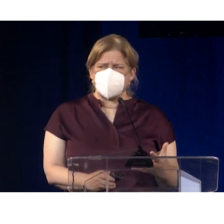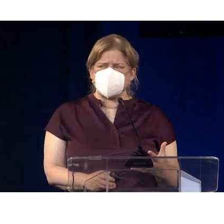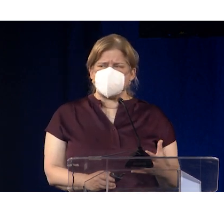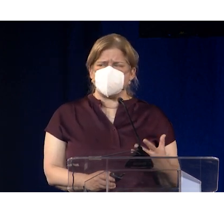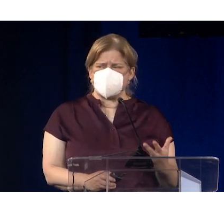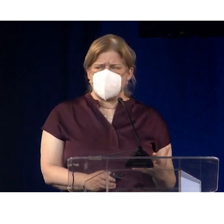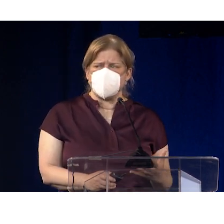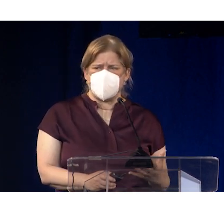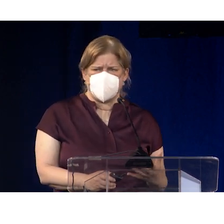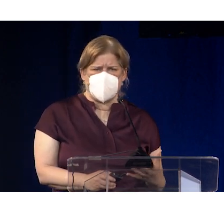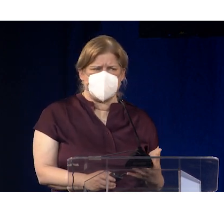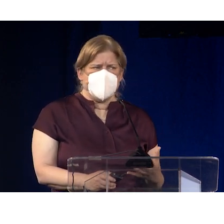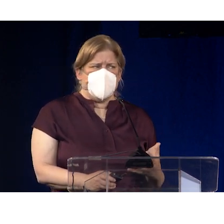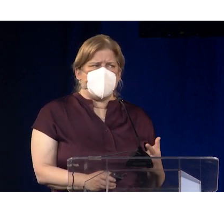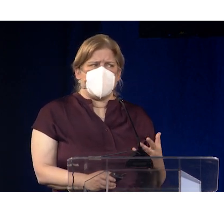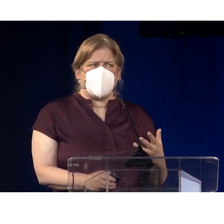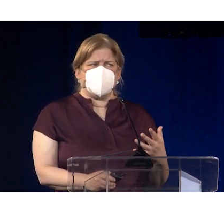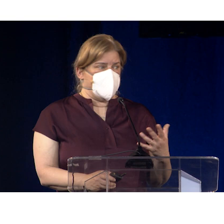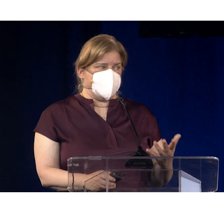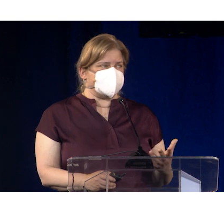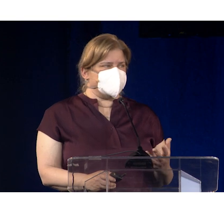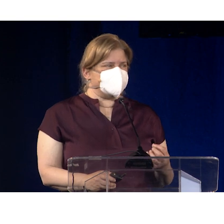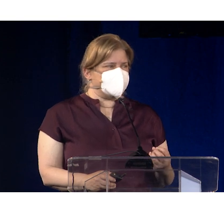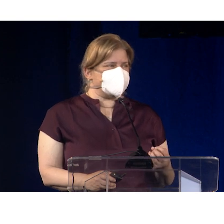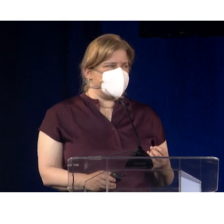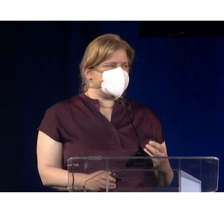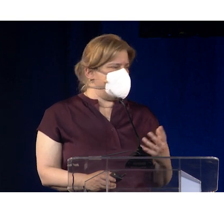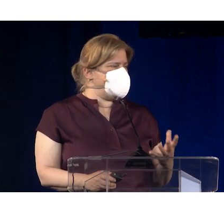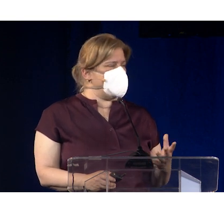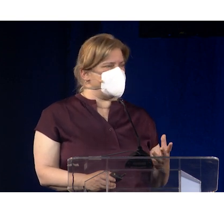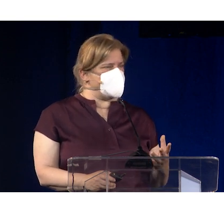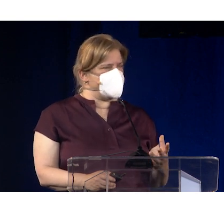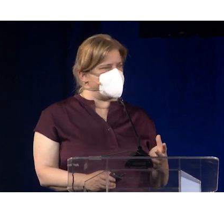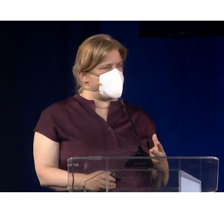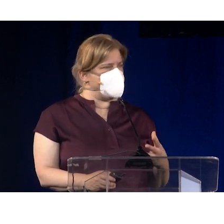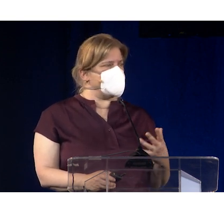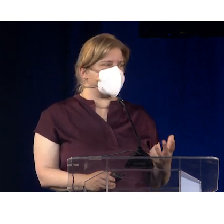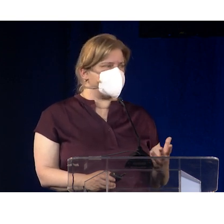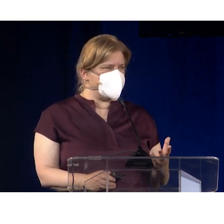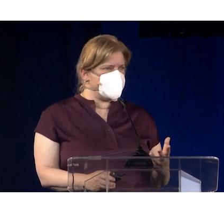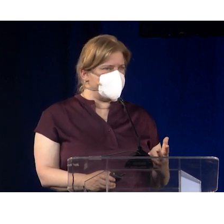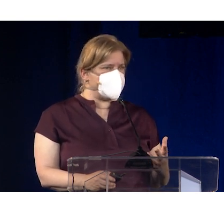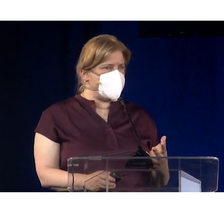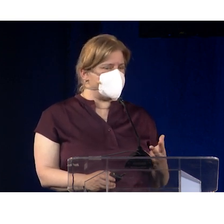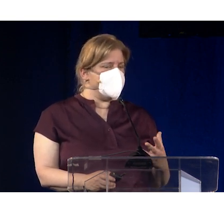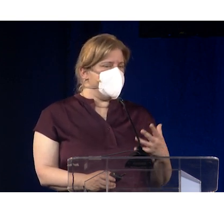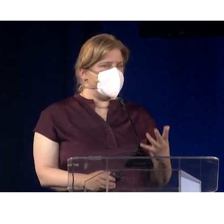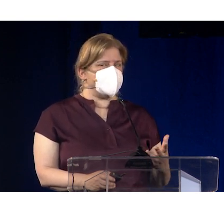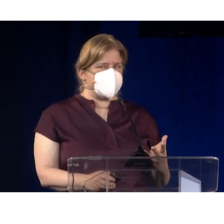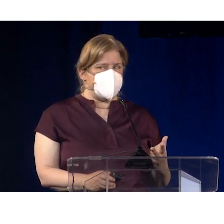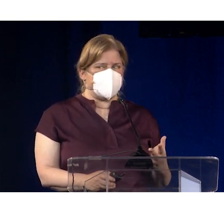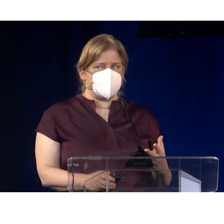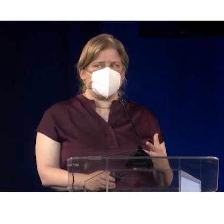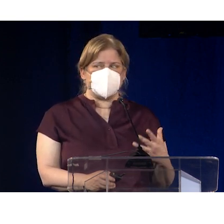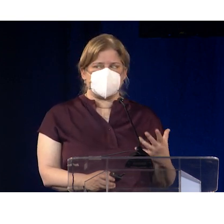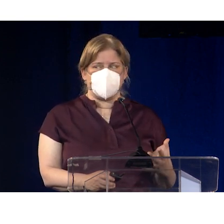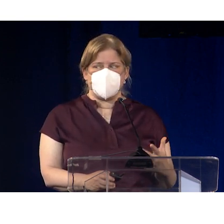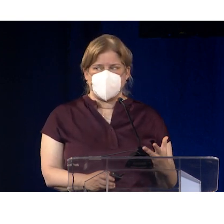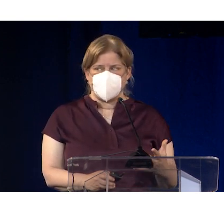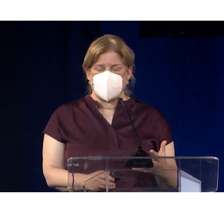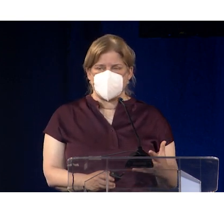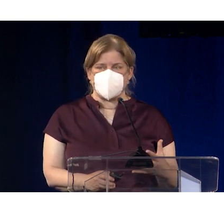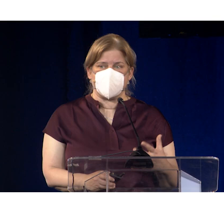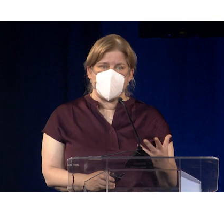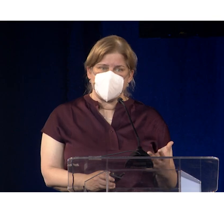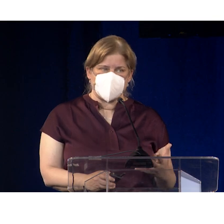about the dimensions of what's hard about that, about how obviously lung transplants and many of the other treatments aren't magic solutions, and patients need still a lot of support